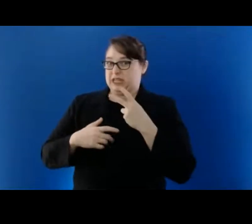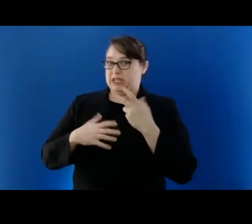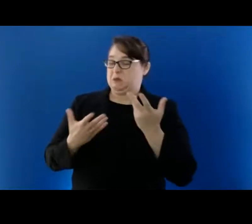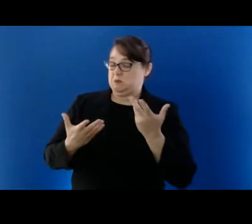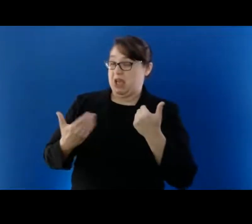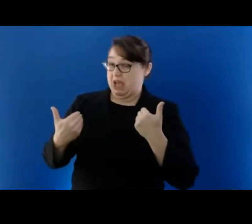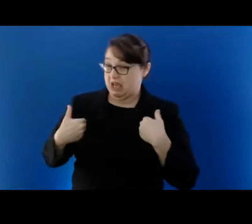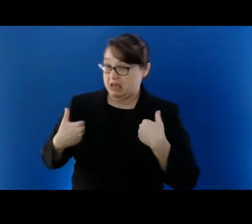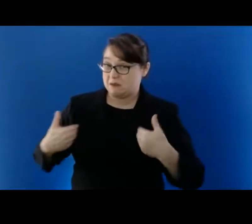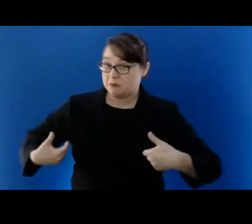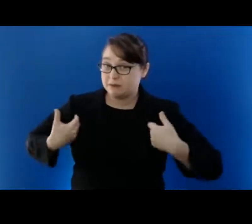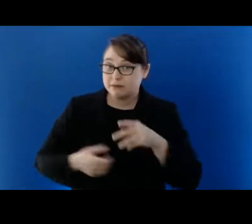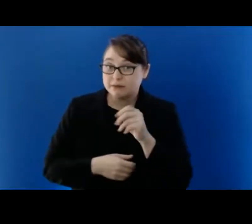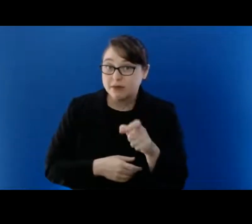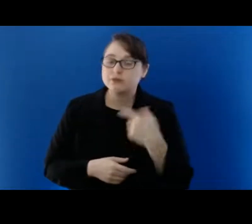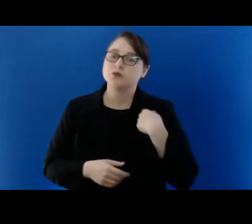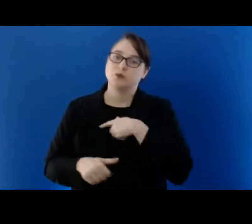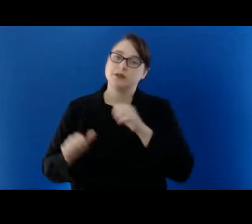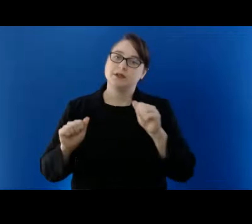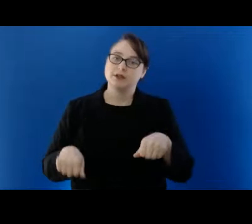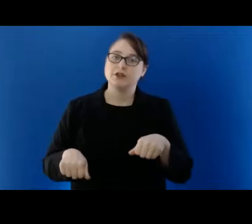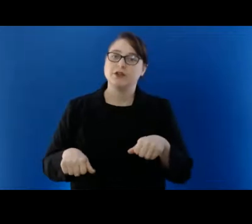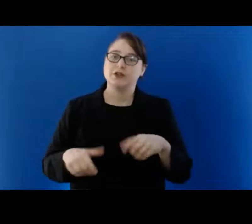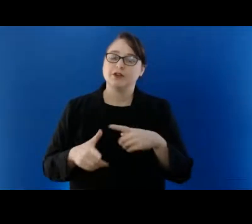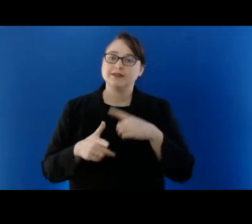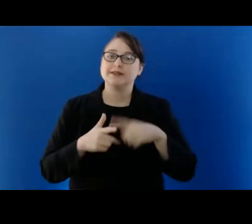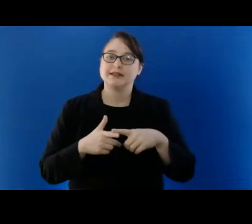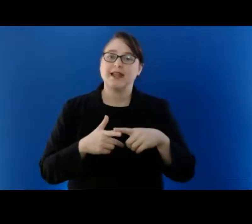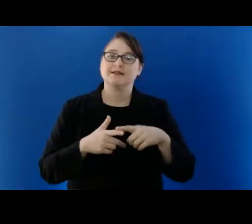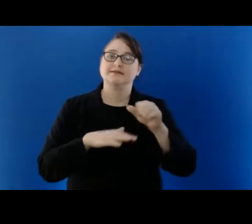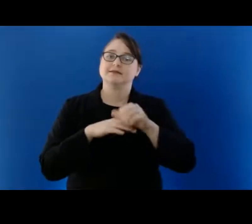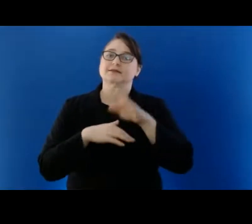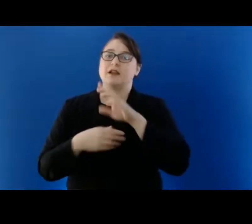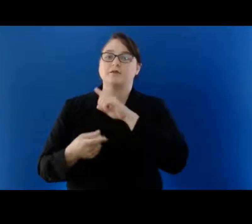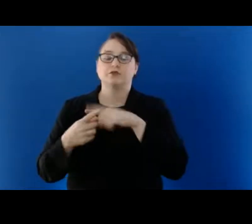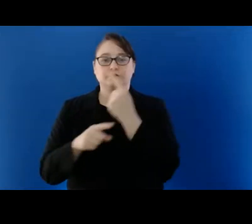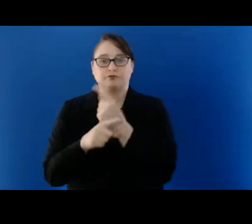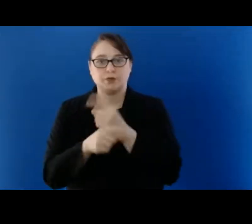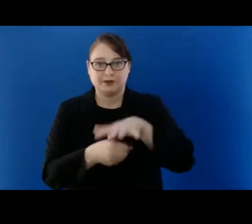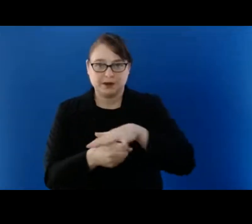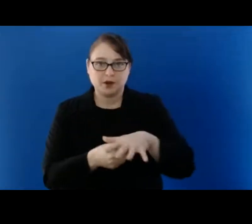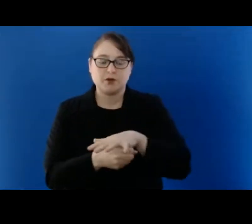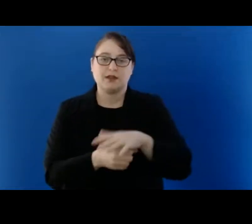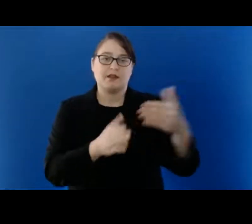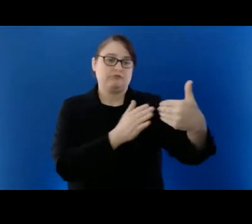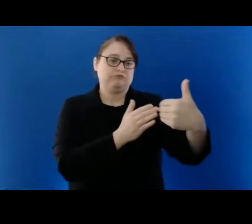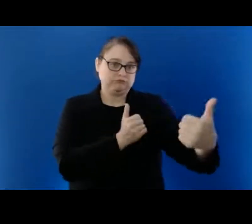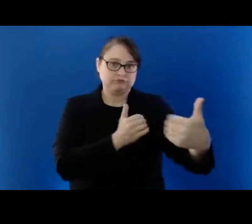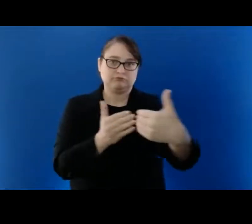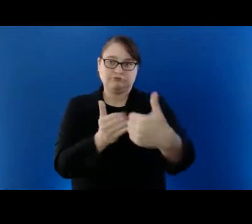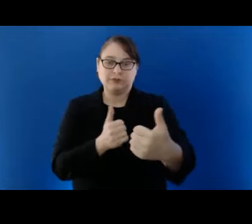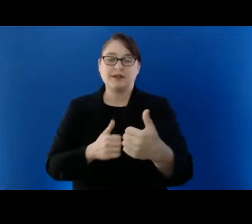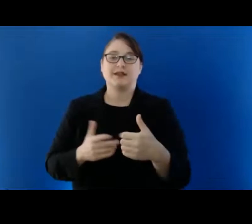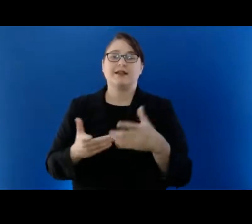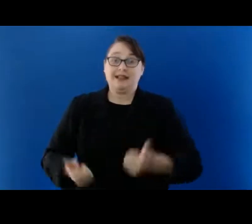we could then send them to the appropriate area. But the people who lived in housing, they said, well,